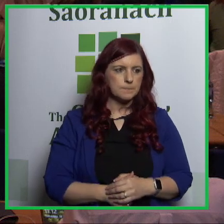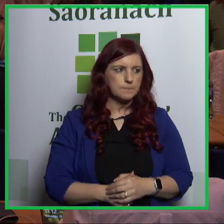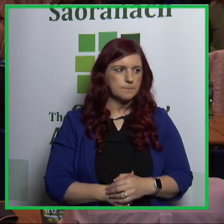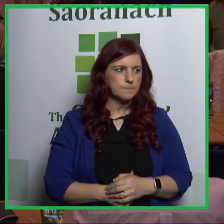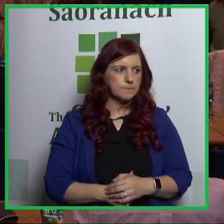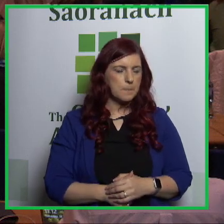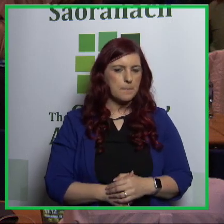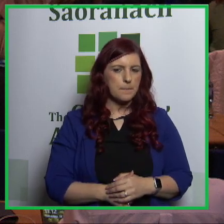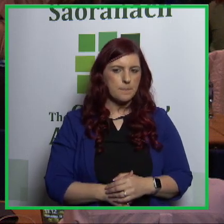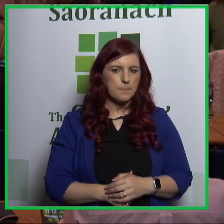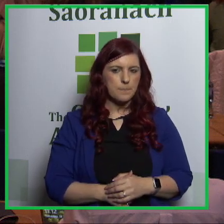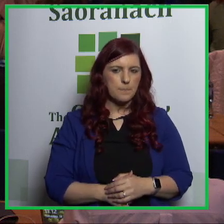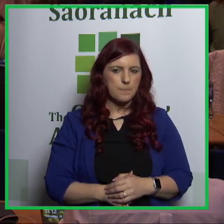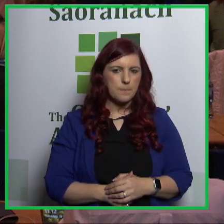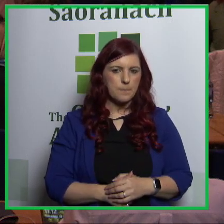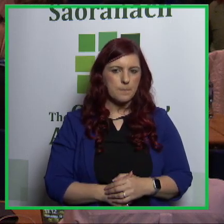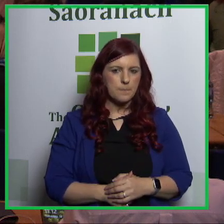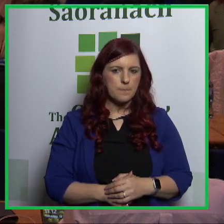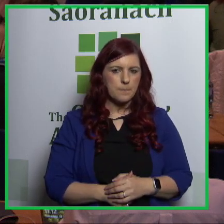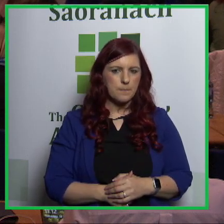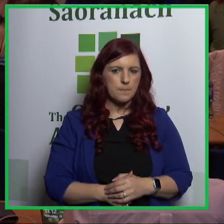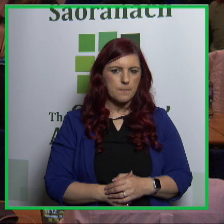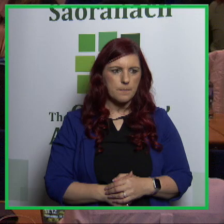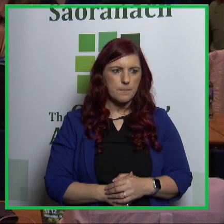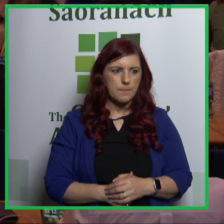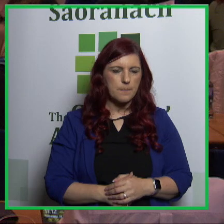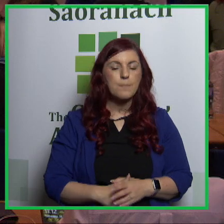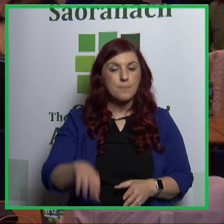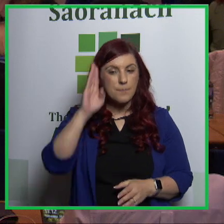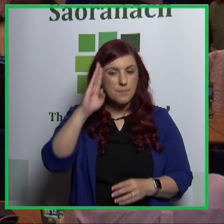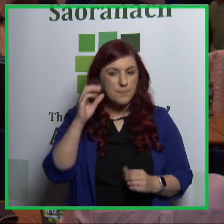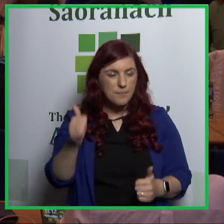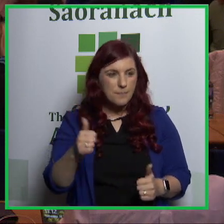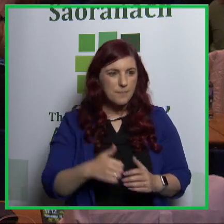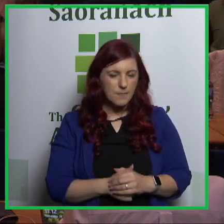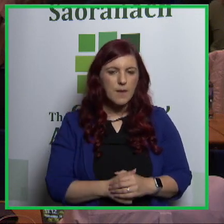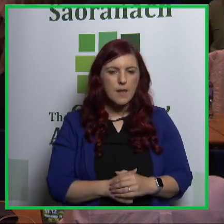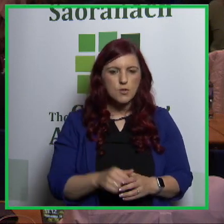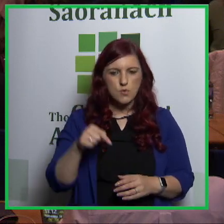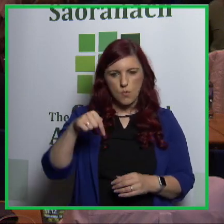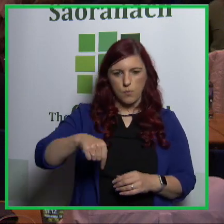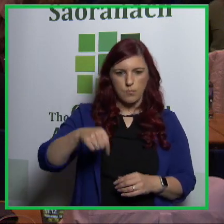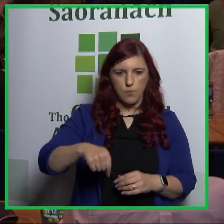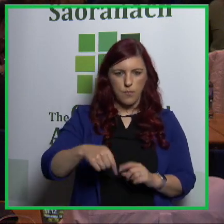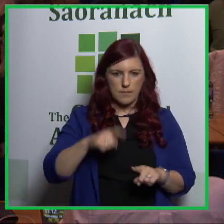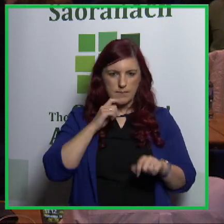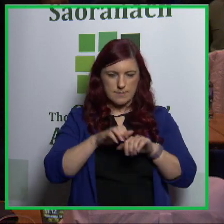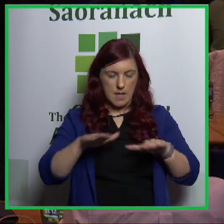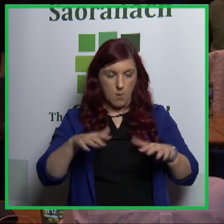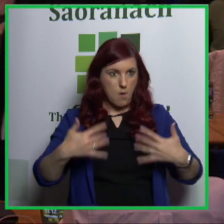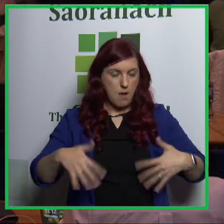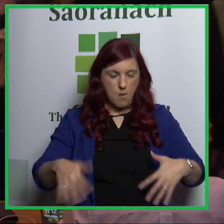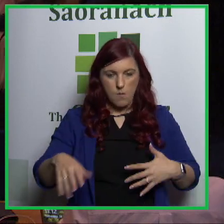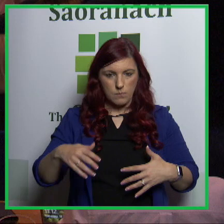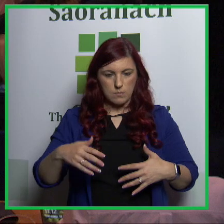I saw one hand down there. There we are, there's a mic for you. How's it going? Really powerful stuff from all the panellists, really inspiring, and I